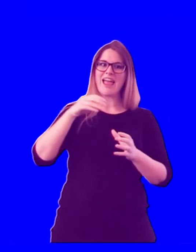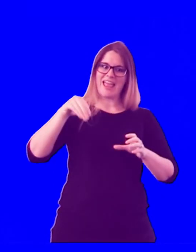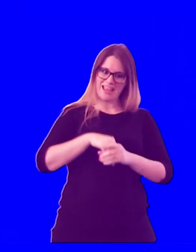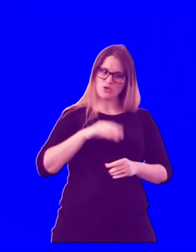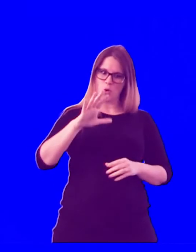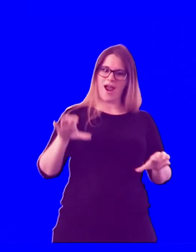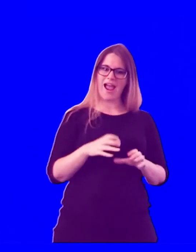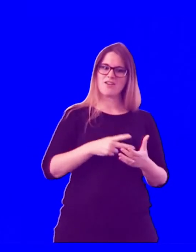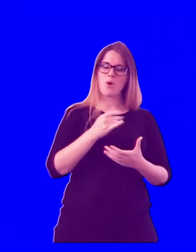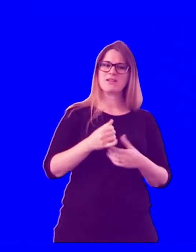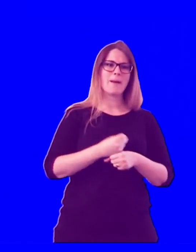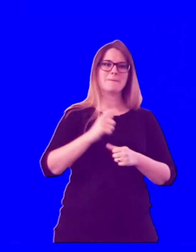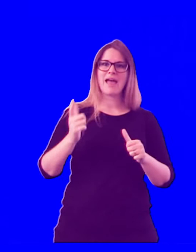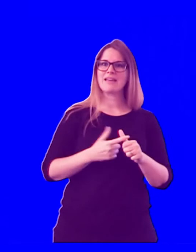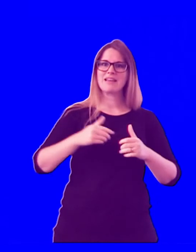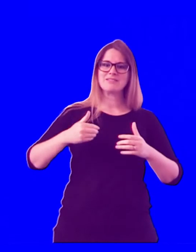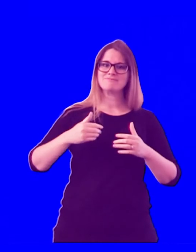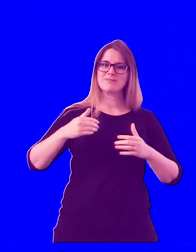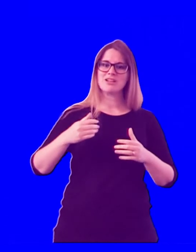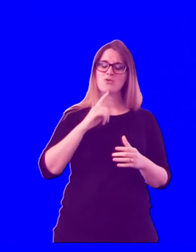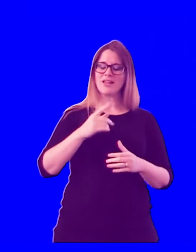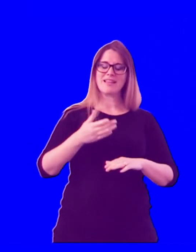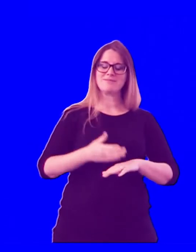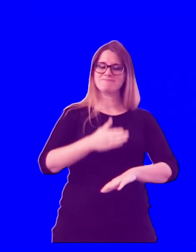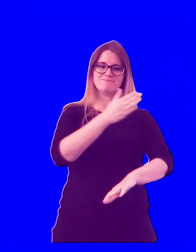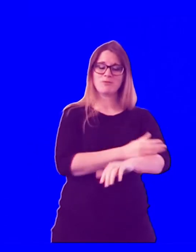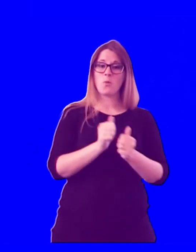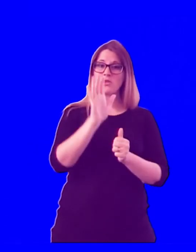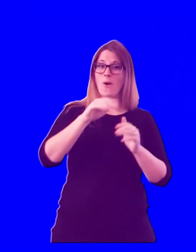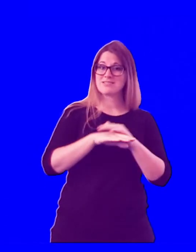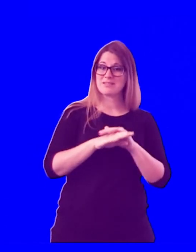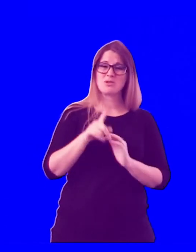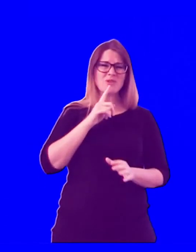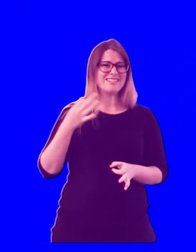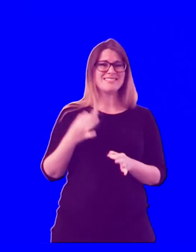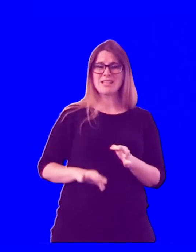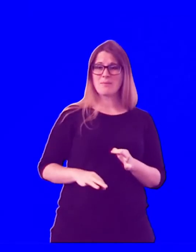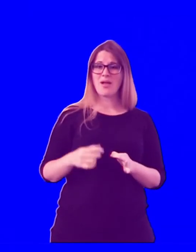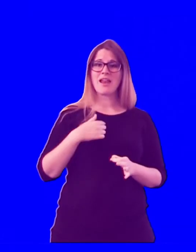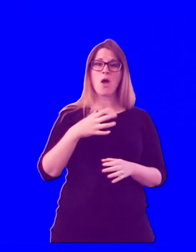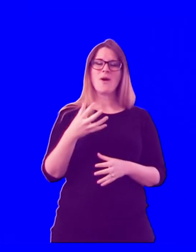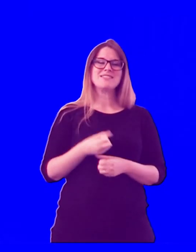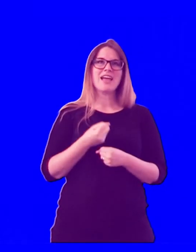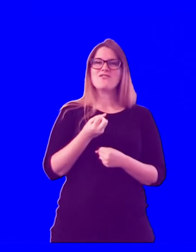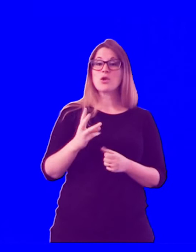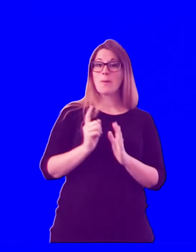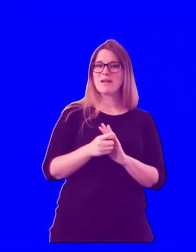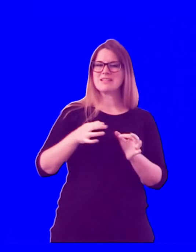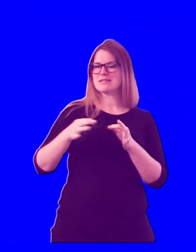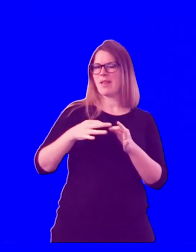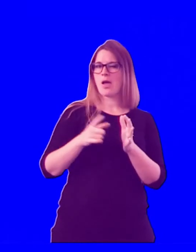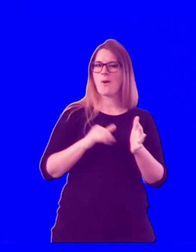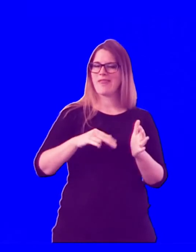project and make immediate strides in addressing accessibility. That's it. It's really as simple as that, and I'm going to take a couple of minutes to explain to you